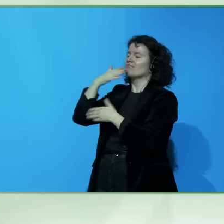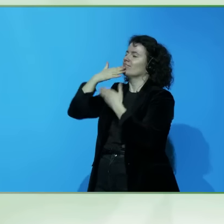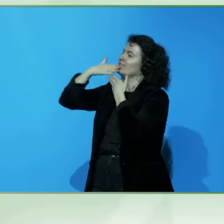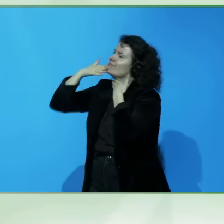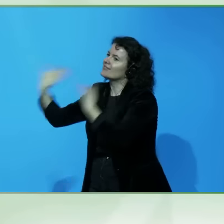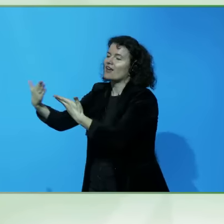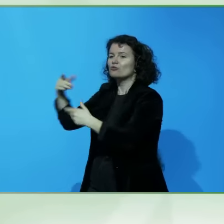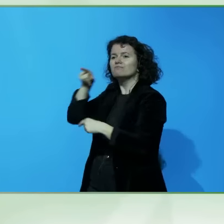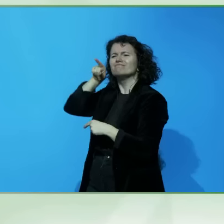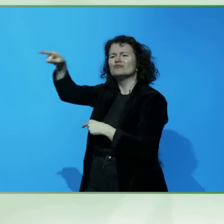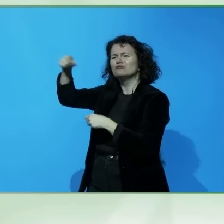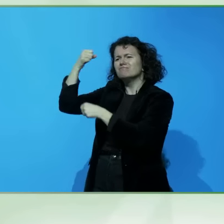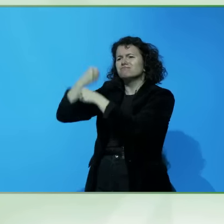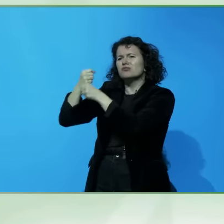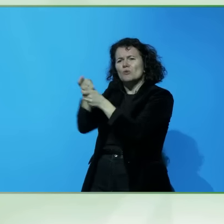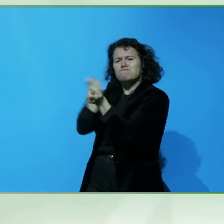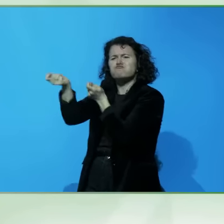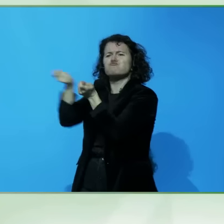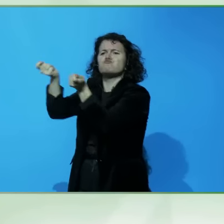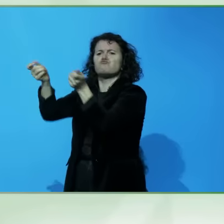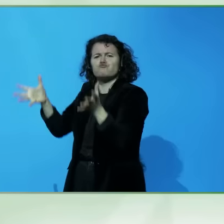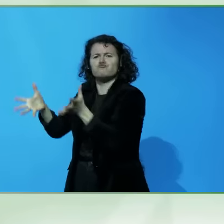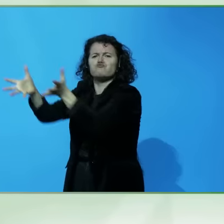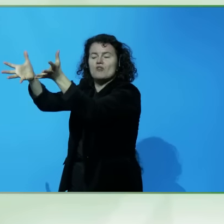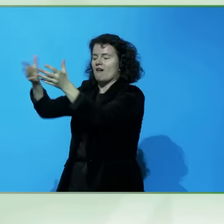this platform.